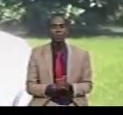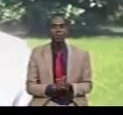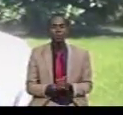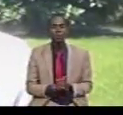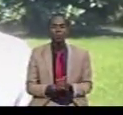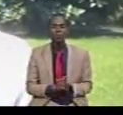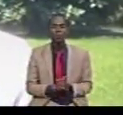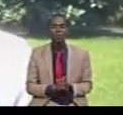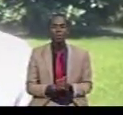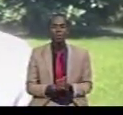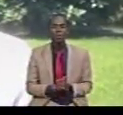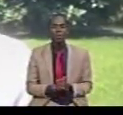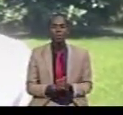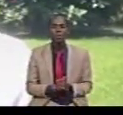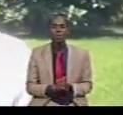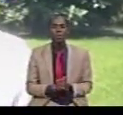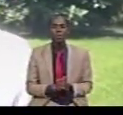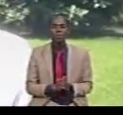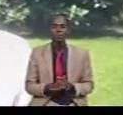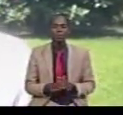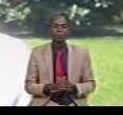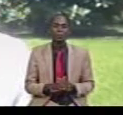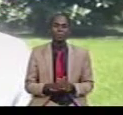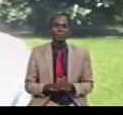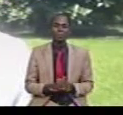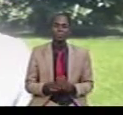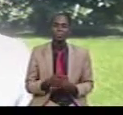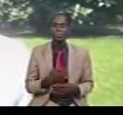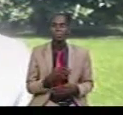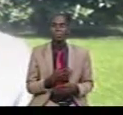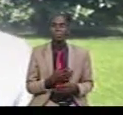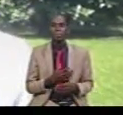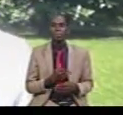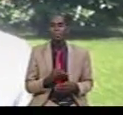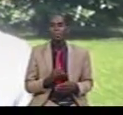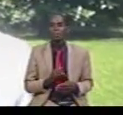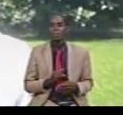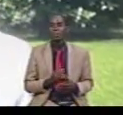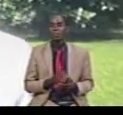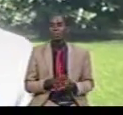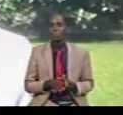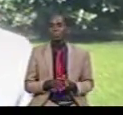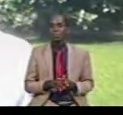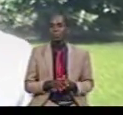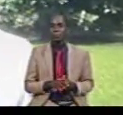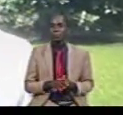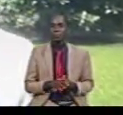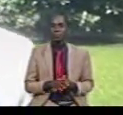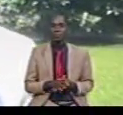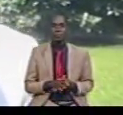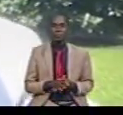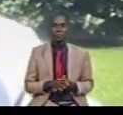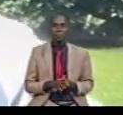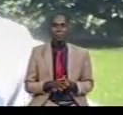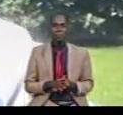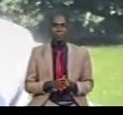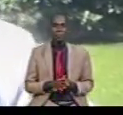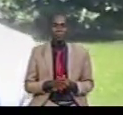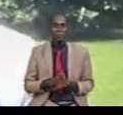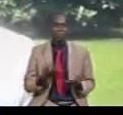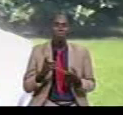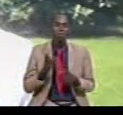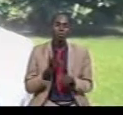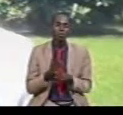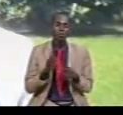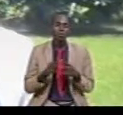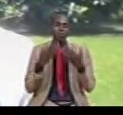here in Maryland, and actually we're in South Carolina now. Just want to thank you so